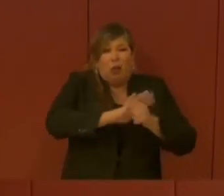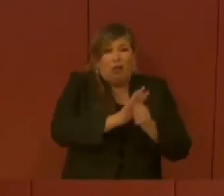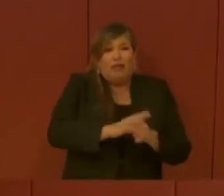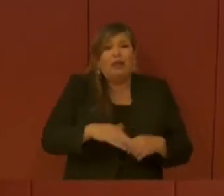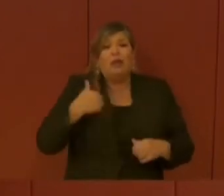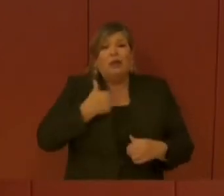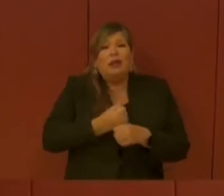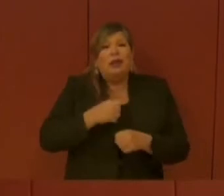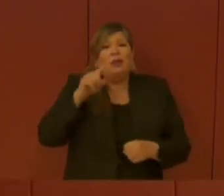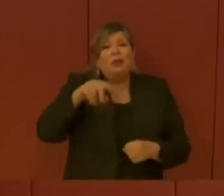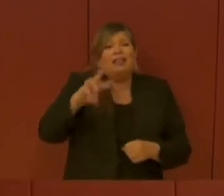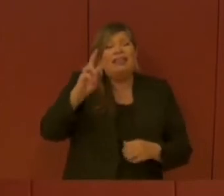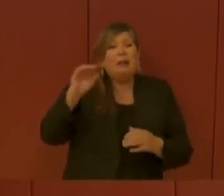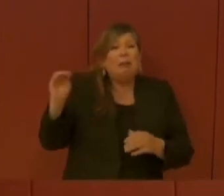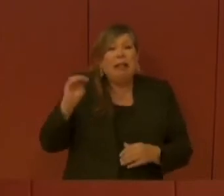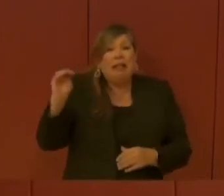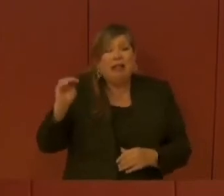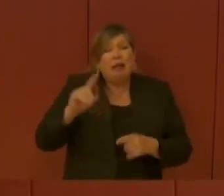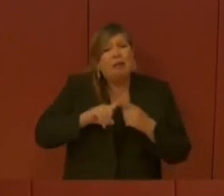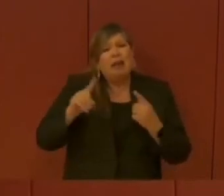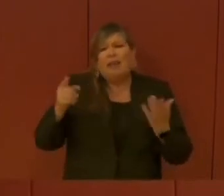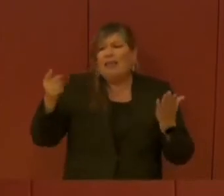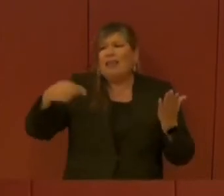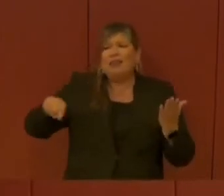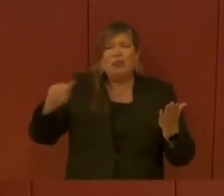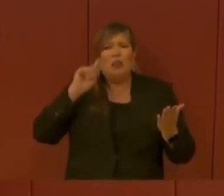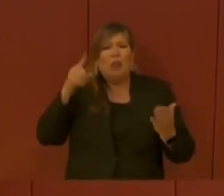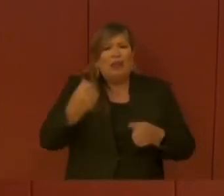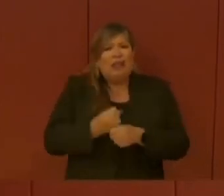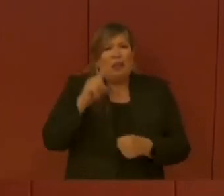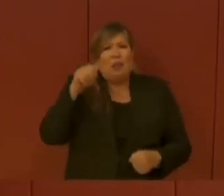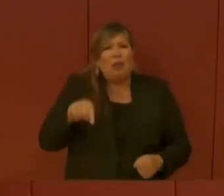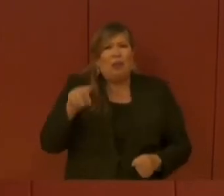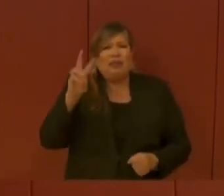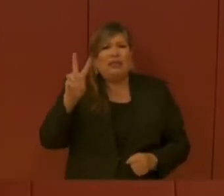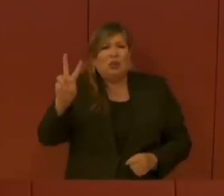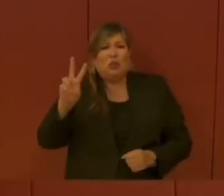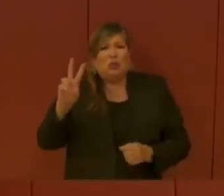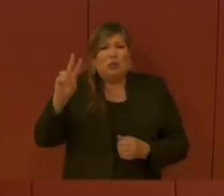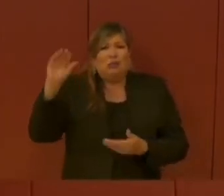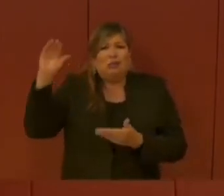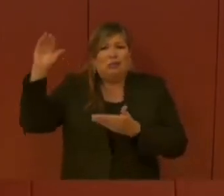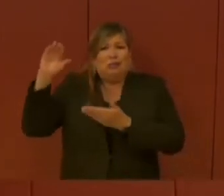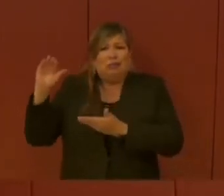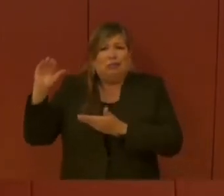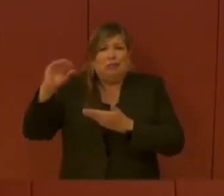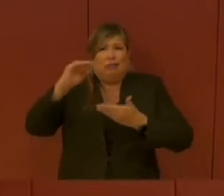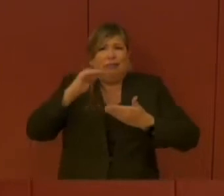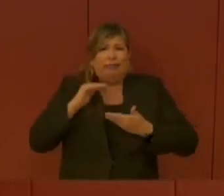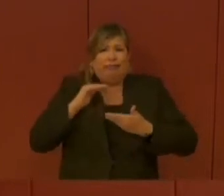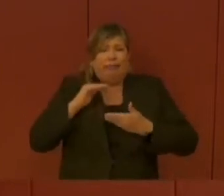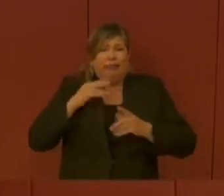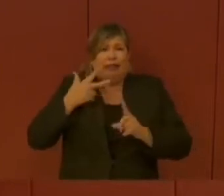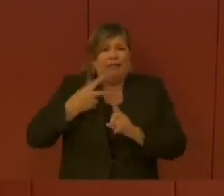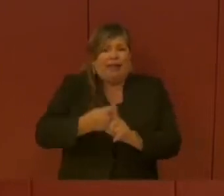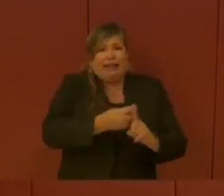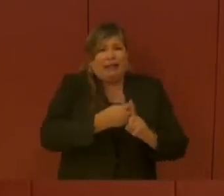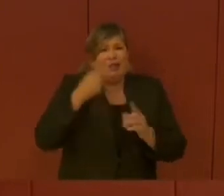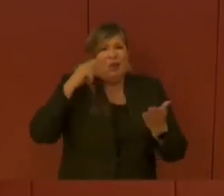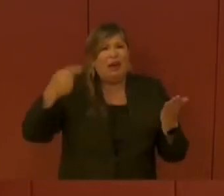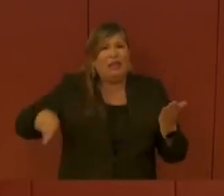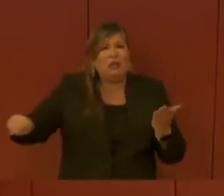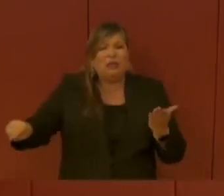only receiving 1.62. So the only constraint in terms of our vaccination efforts in this